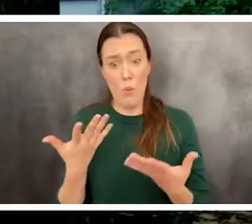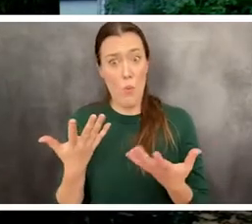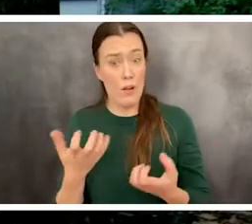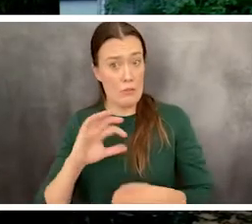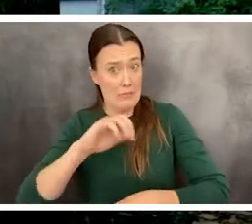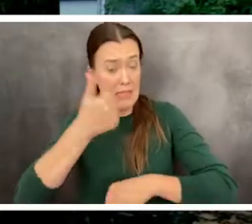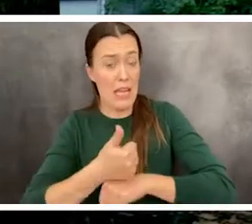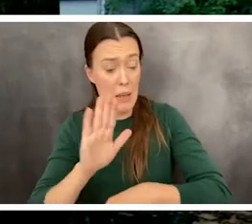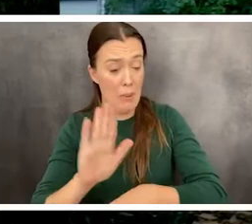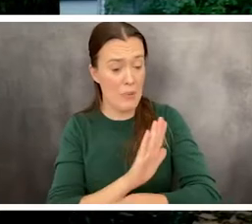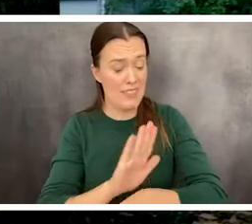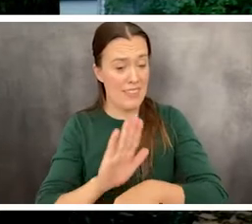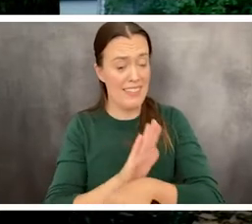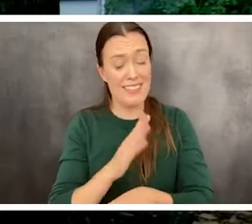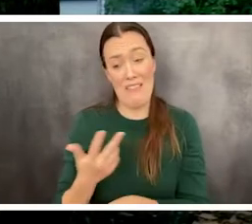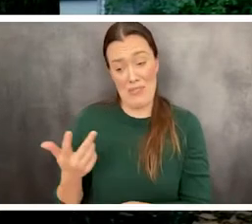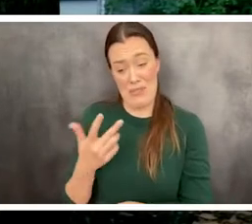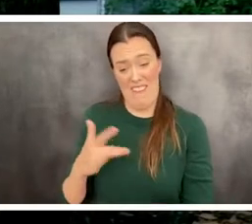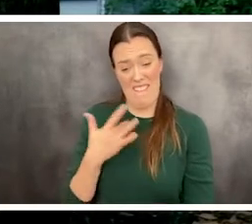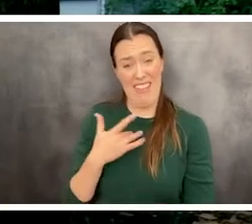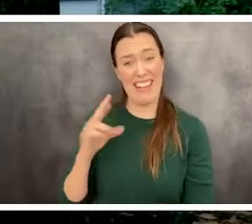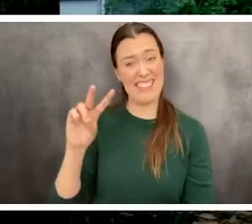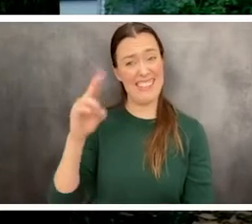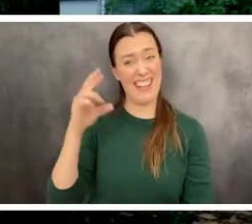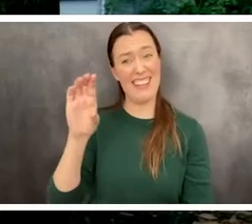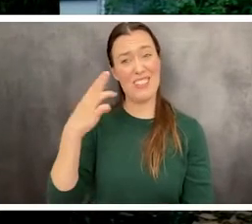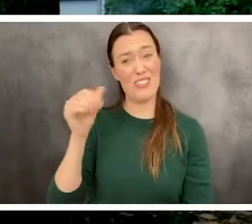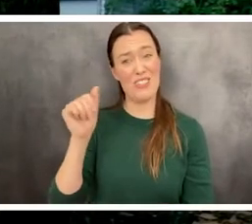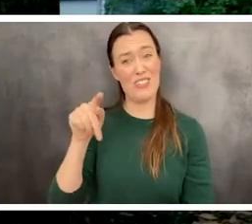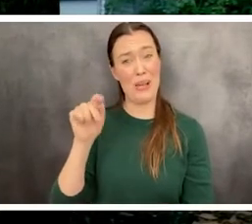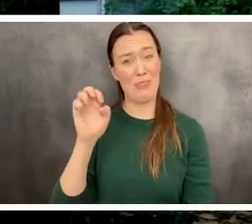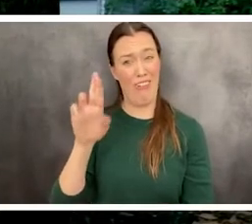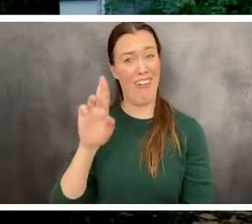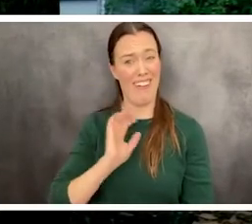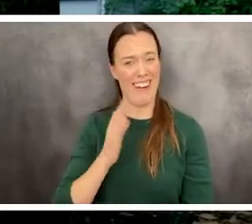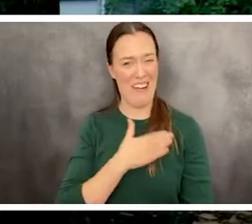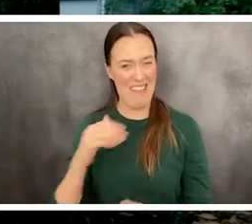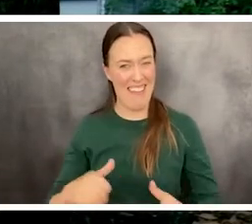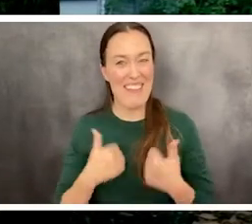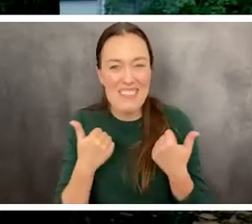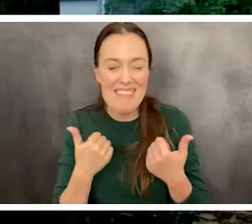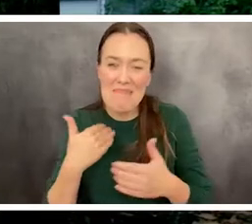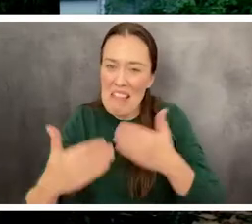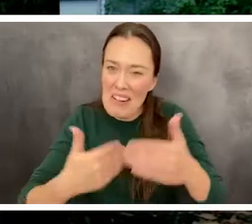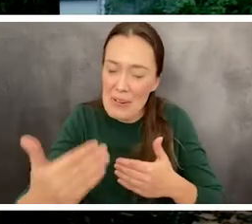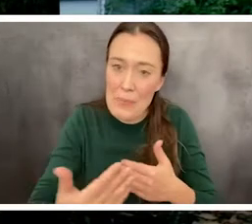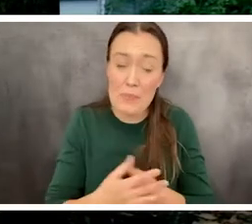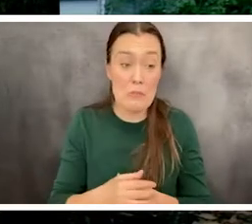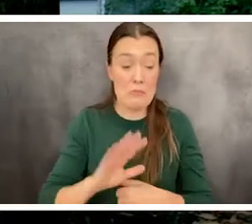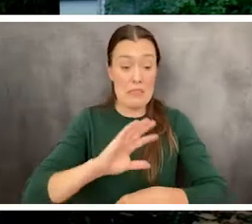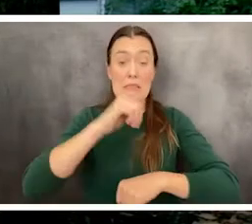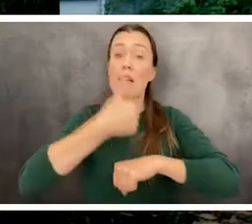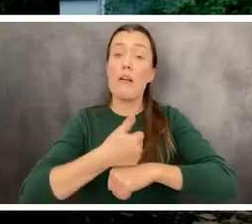a business, and I suppose you could call it a second chapter in our lives. And so pulling the business together